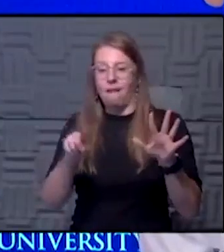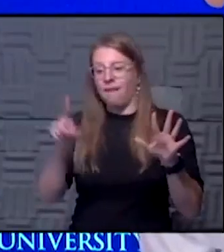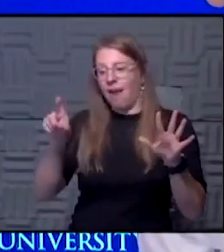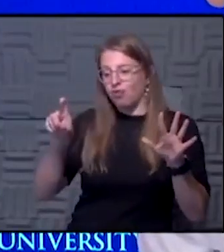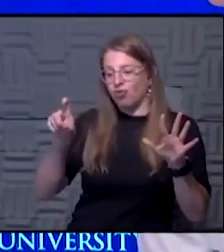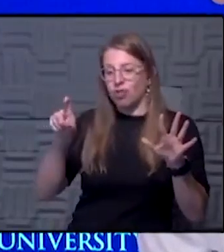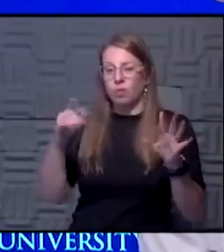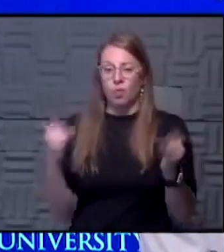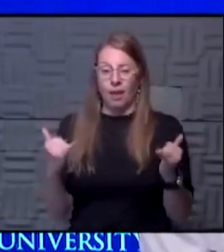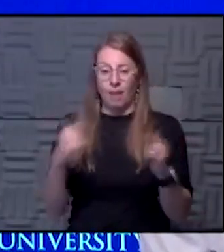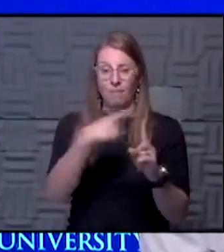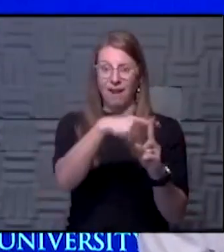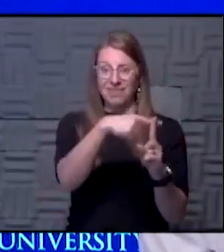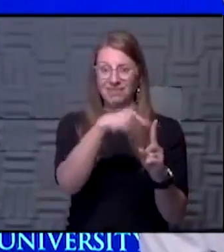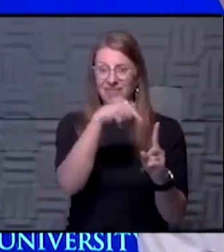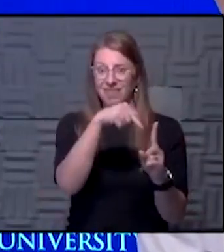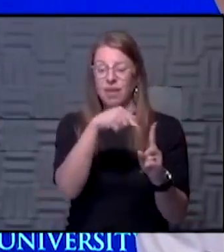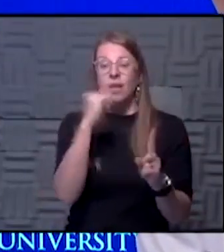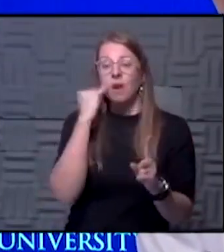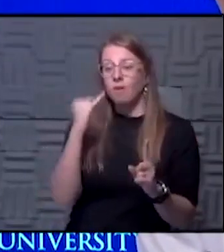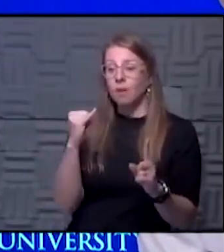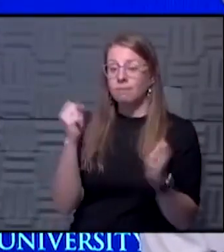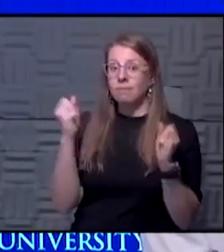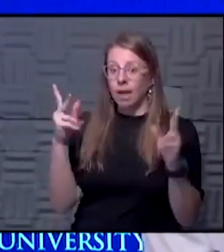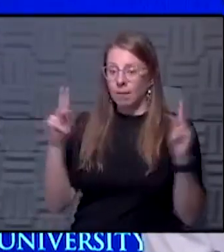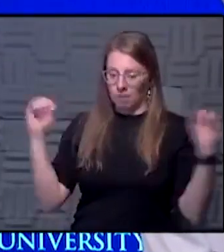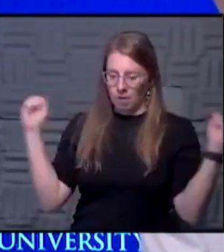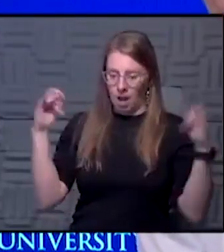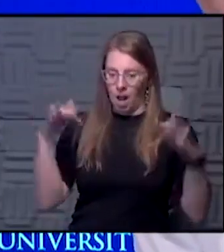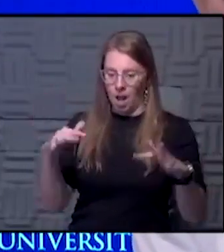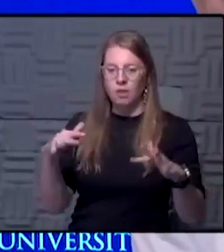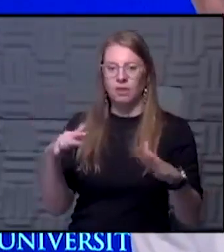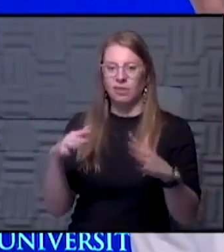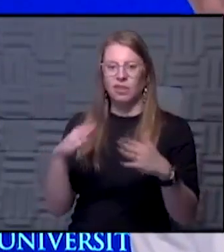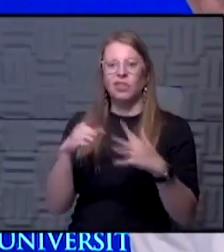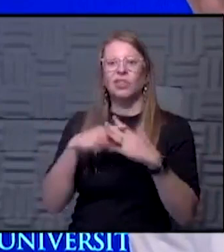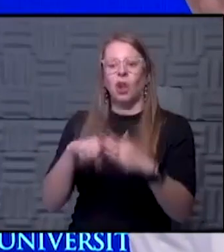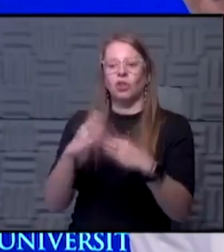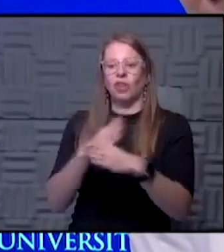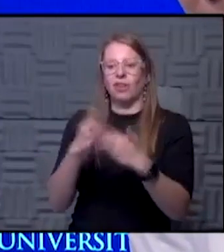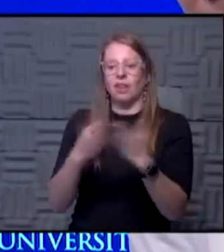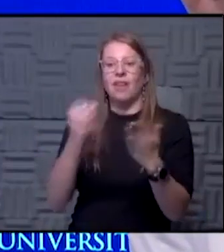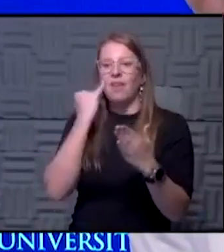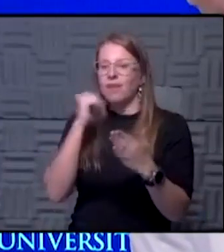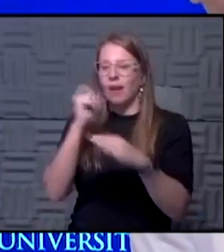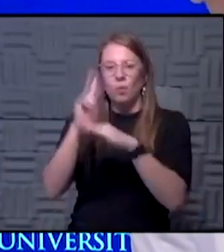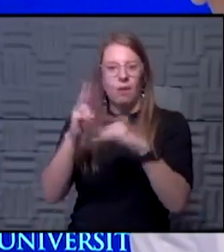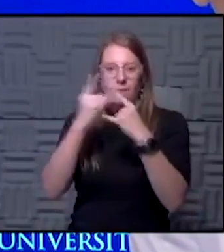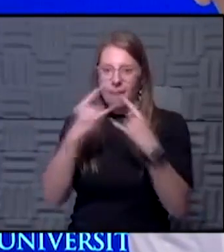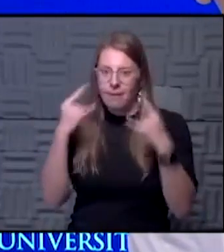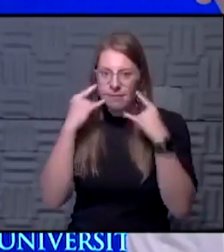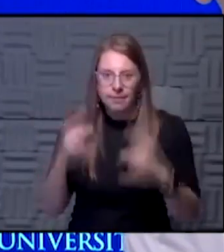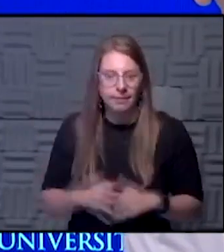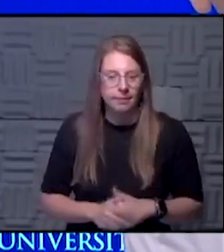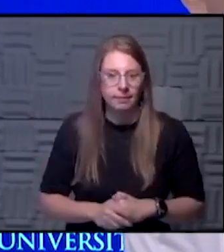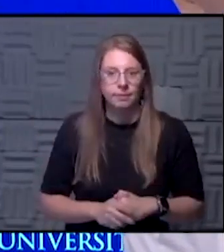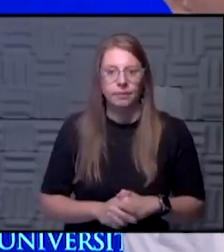are positive. So if you have a large group of people coming together, they start sharing stuff, especially if they're not masked. Yeah. And it's